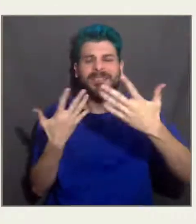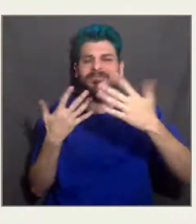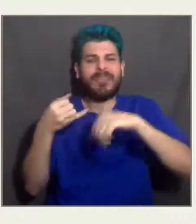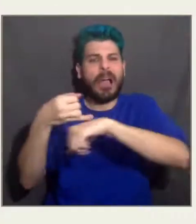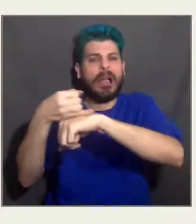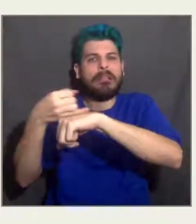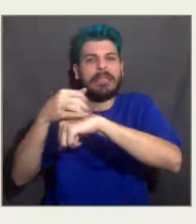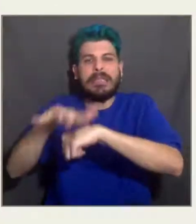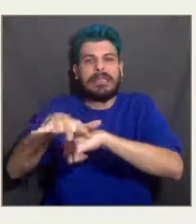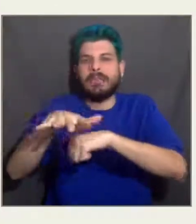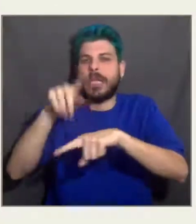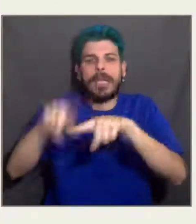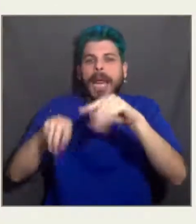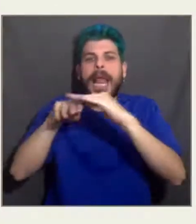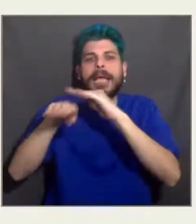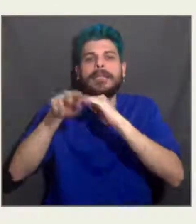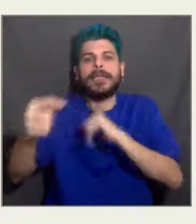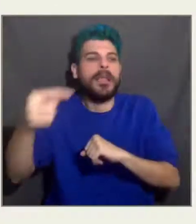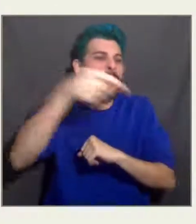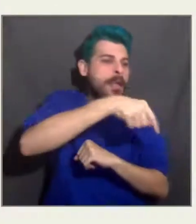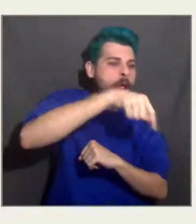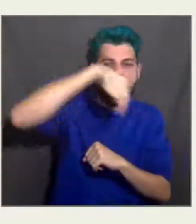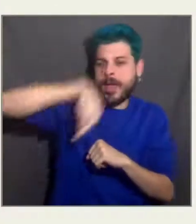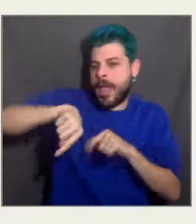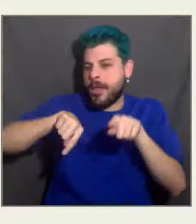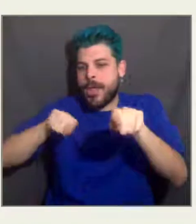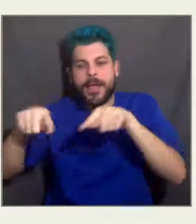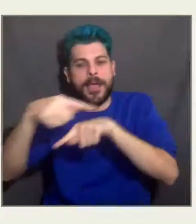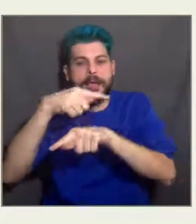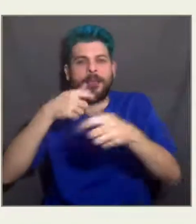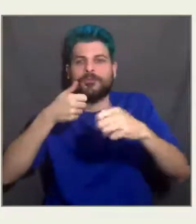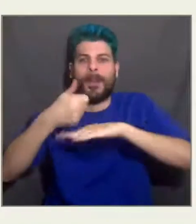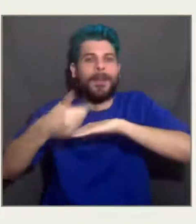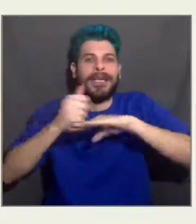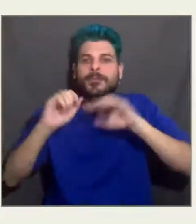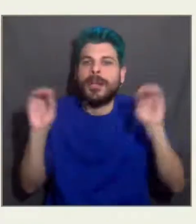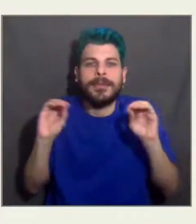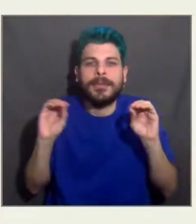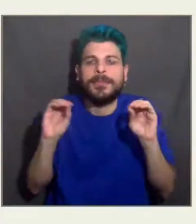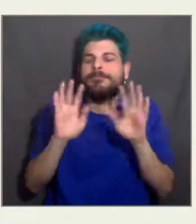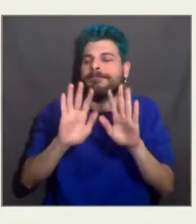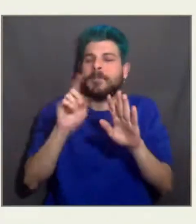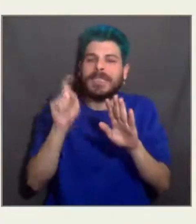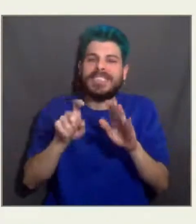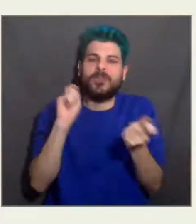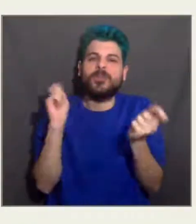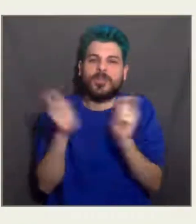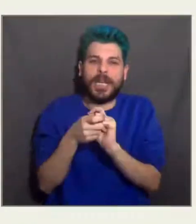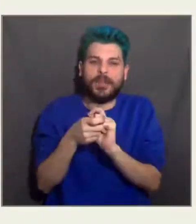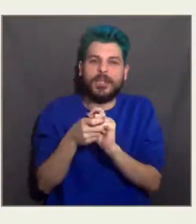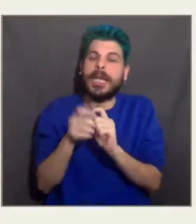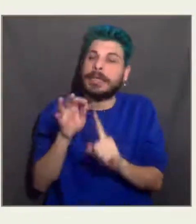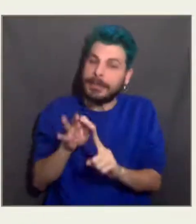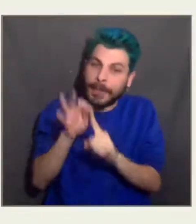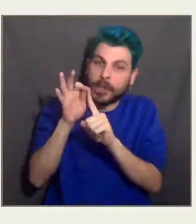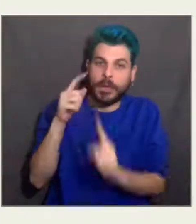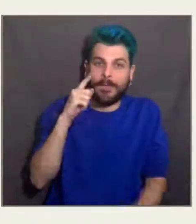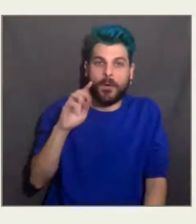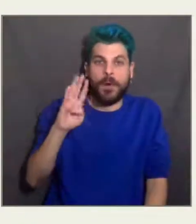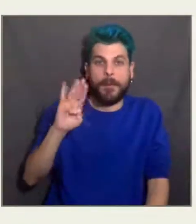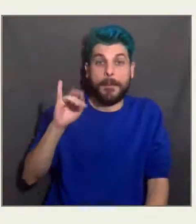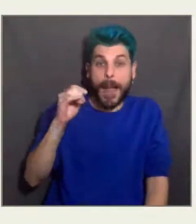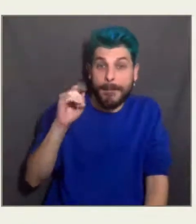their life. And we can't afford to do that anymore. We need to make sure that our BIPOC and our low-income